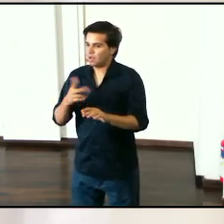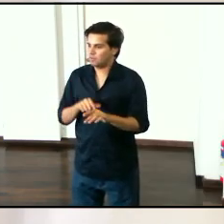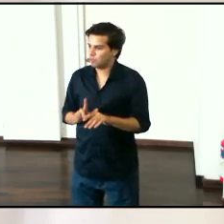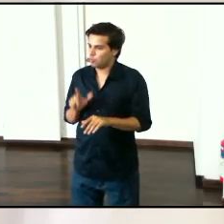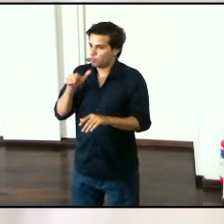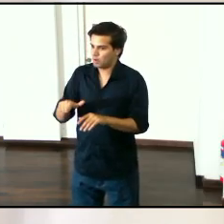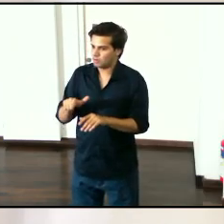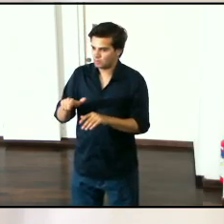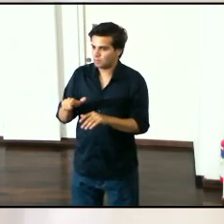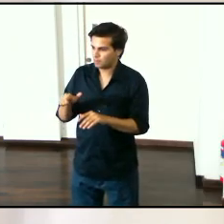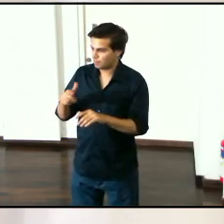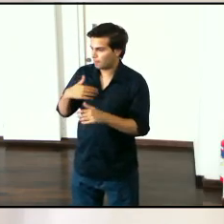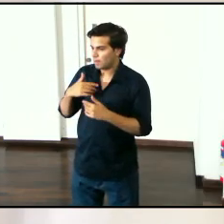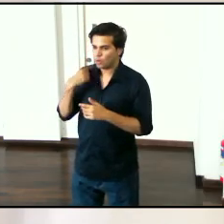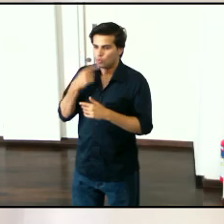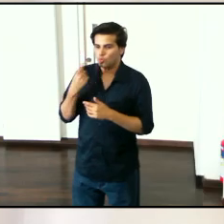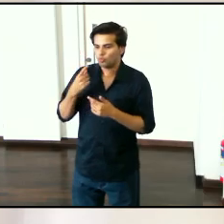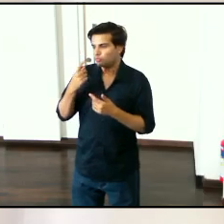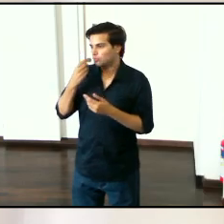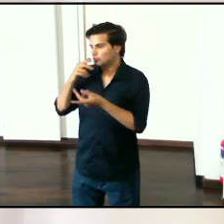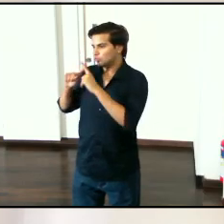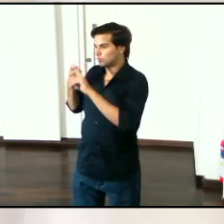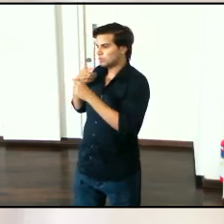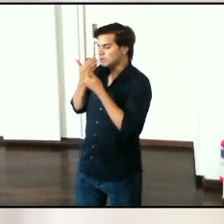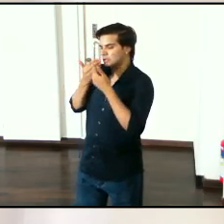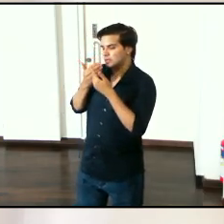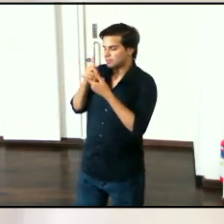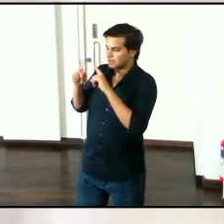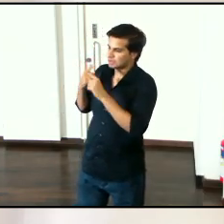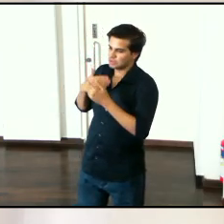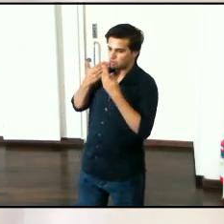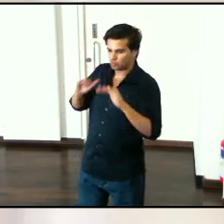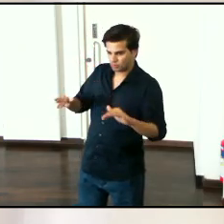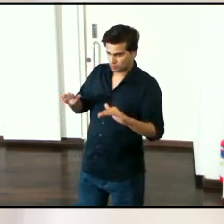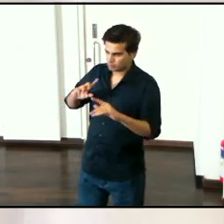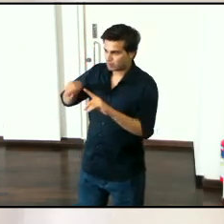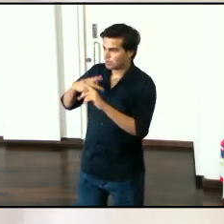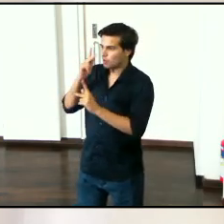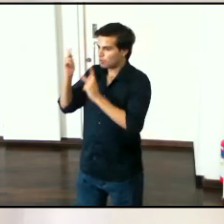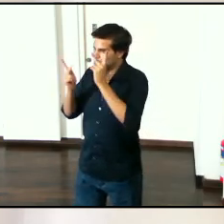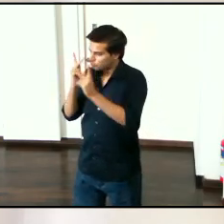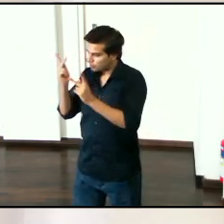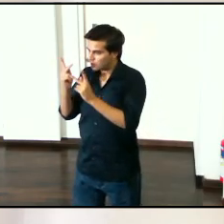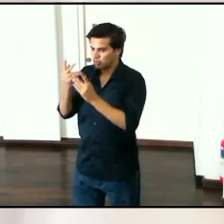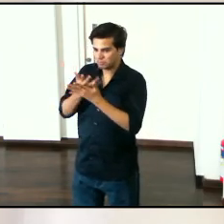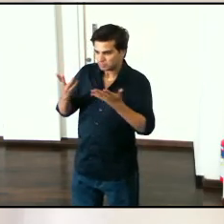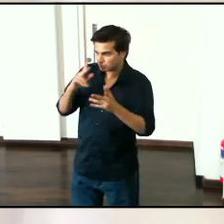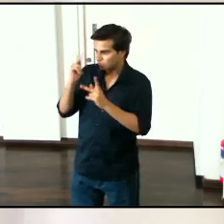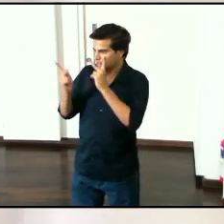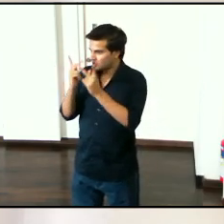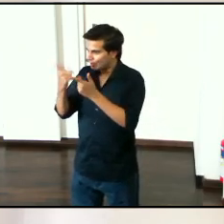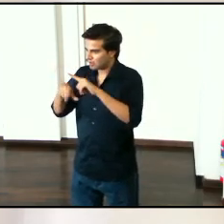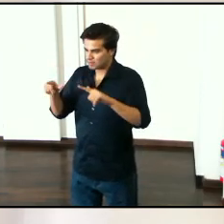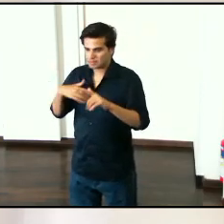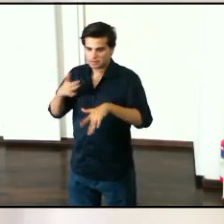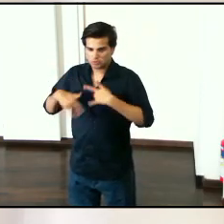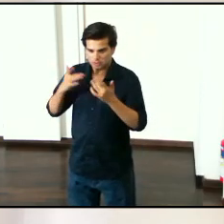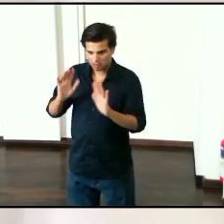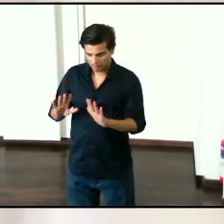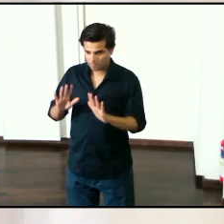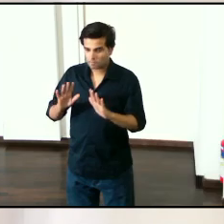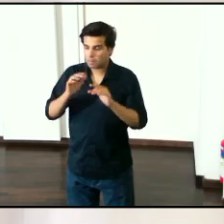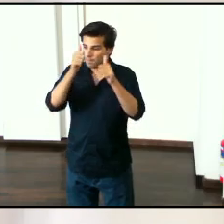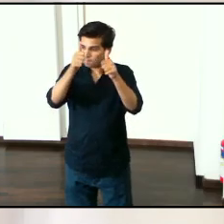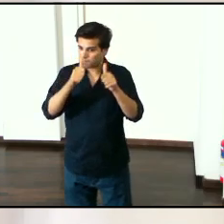a student of history and also somebody who's interested in visual material and material culture generally, posters